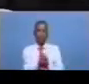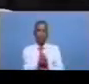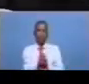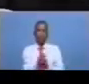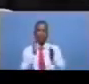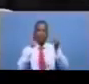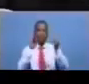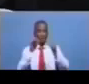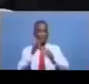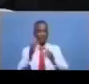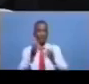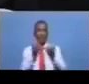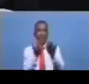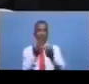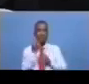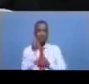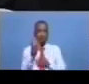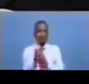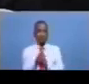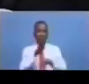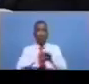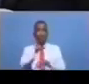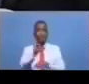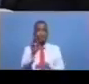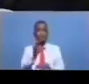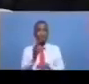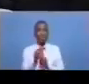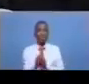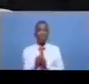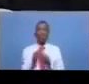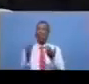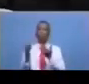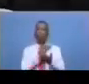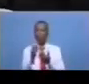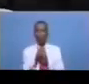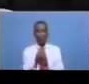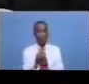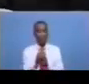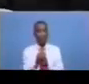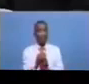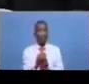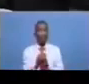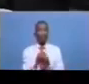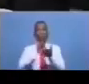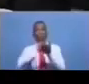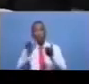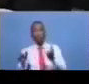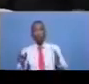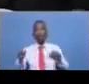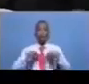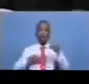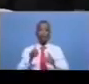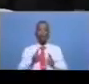to anticipate their decision on this matter. What we have said is that no matter how it goes, Ghanaians